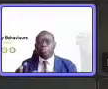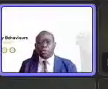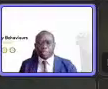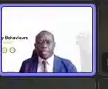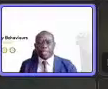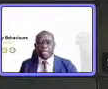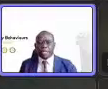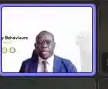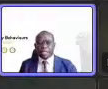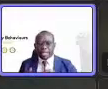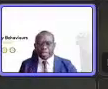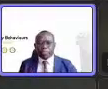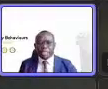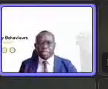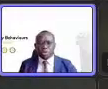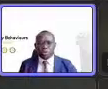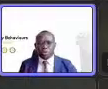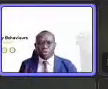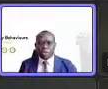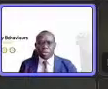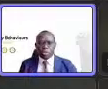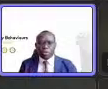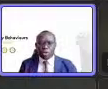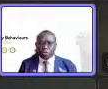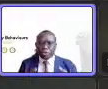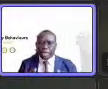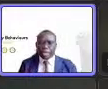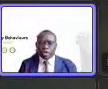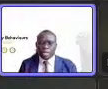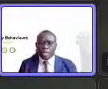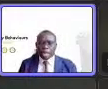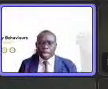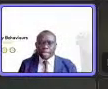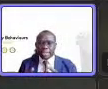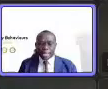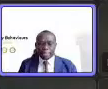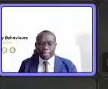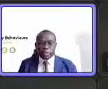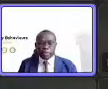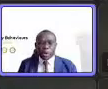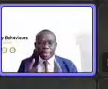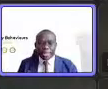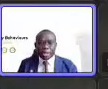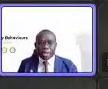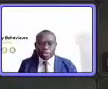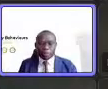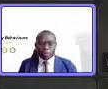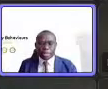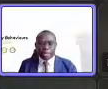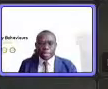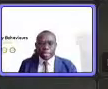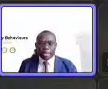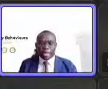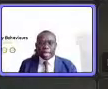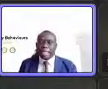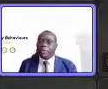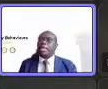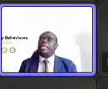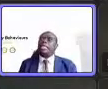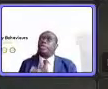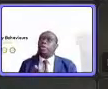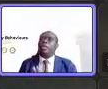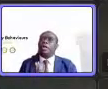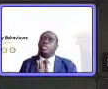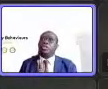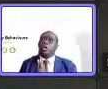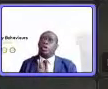this has actually boosted the development of their economy. And there's one thing about Ethiopia,